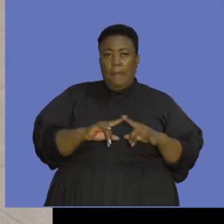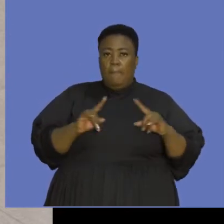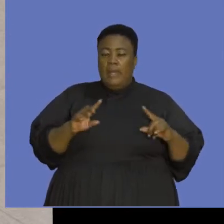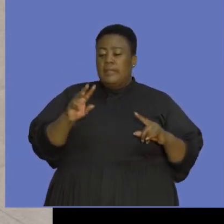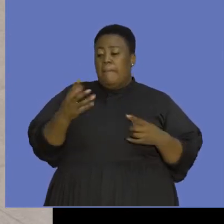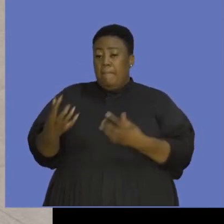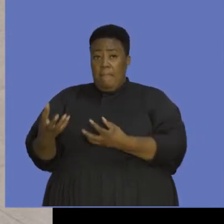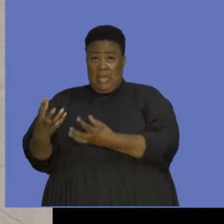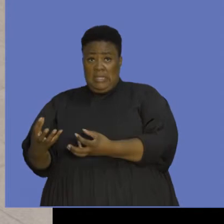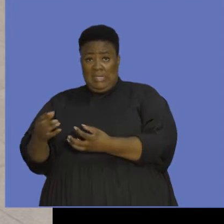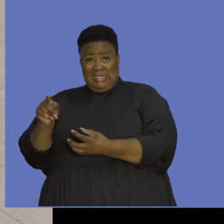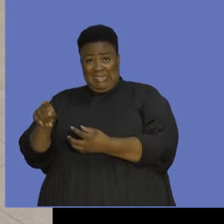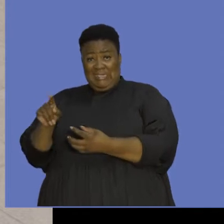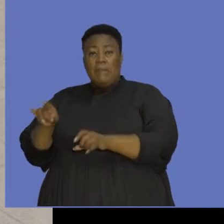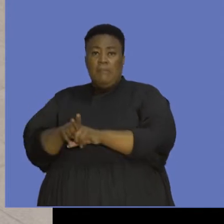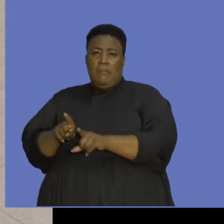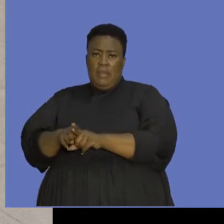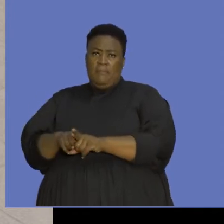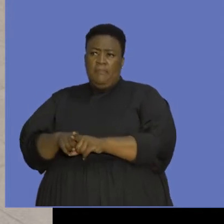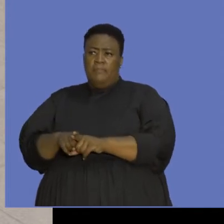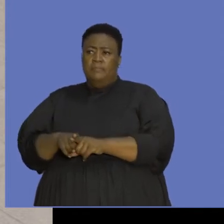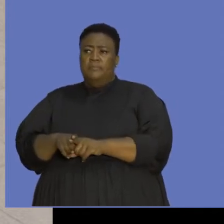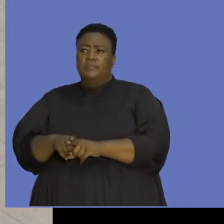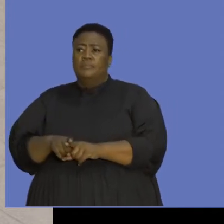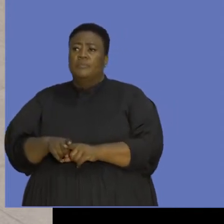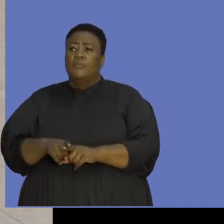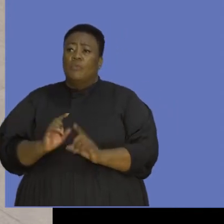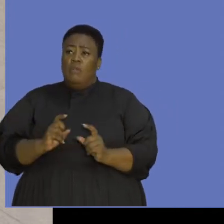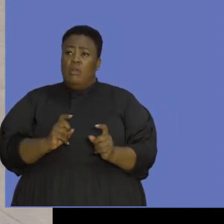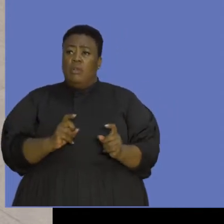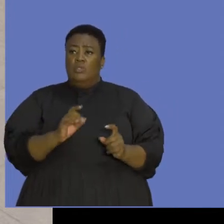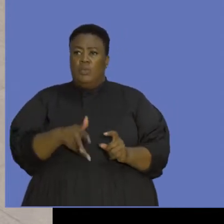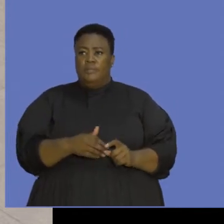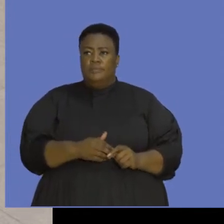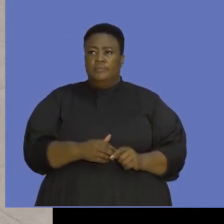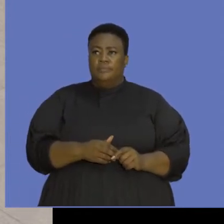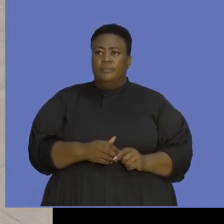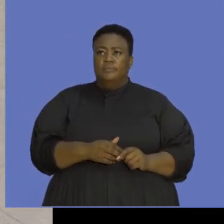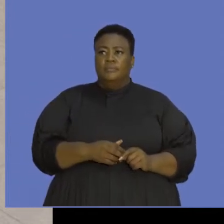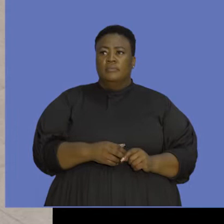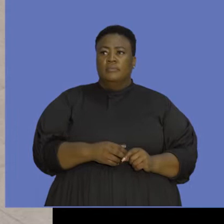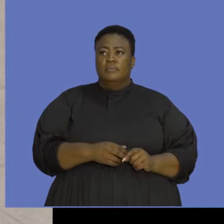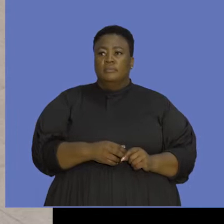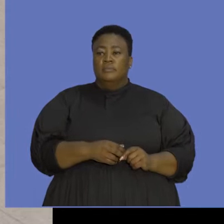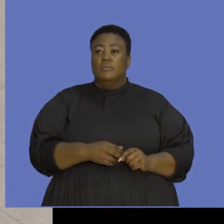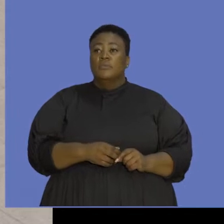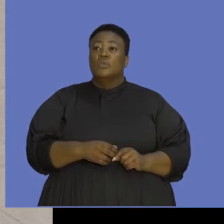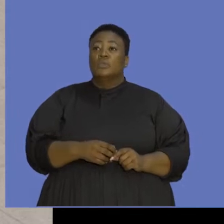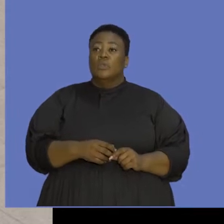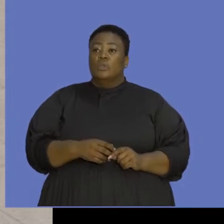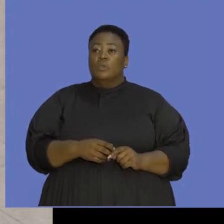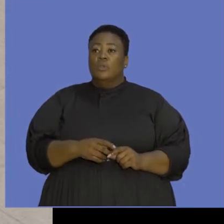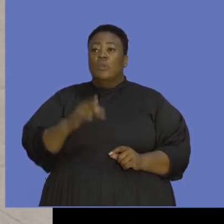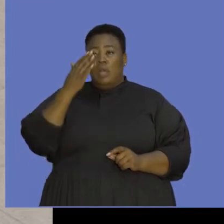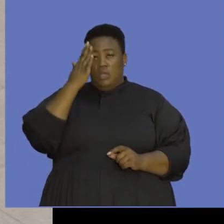stays the same. I'm going to release it, so it's going to go quite quickly. There we go. We've made a ticker tape. I